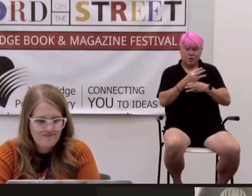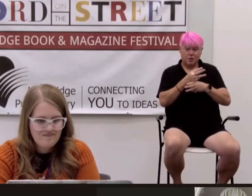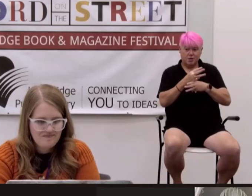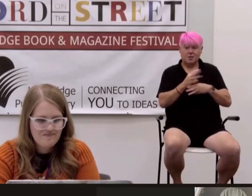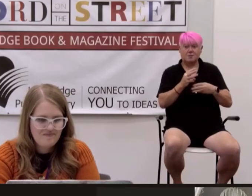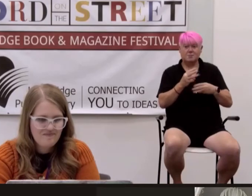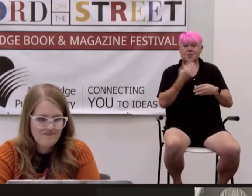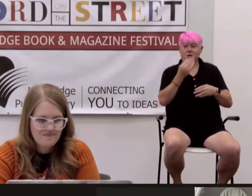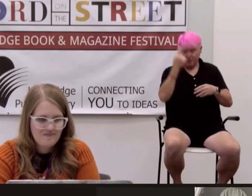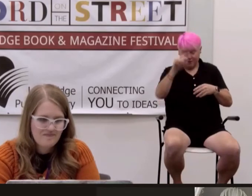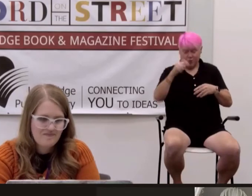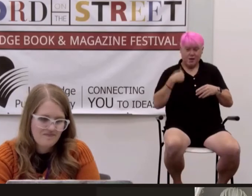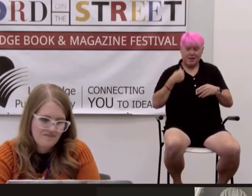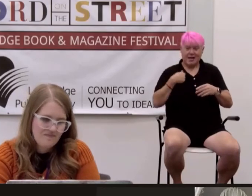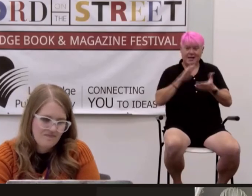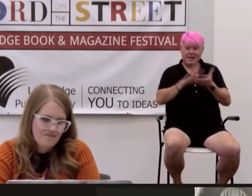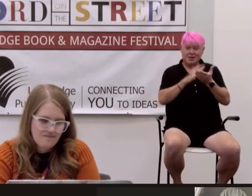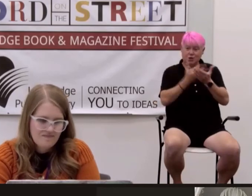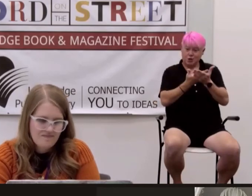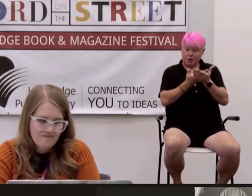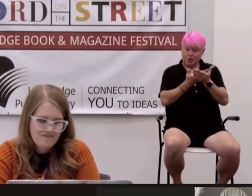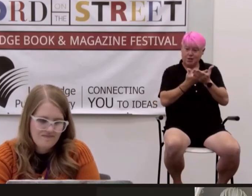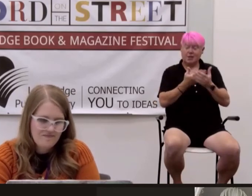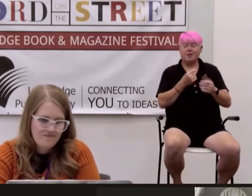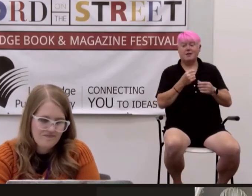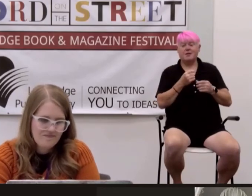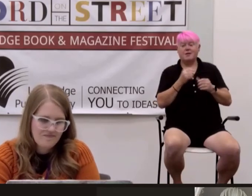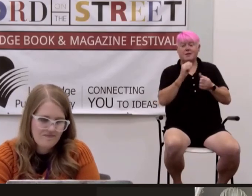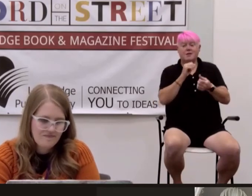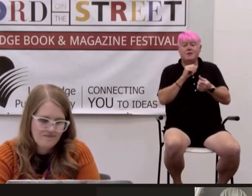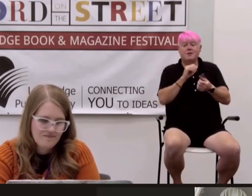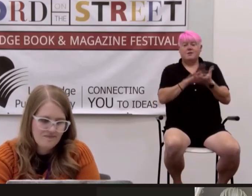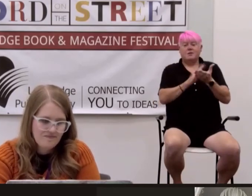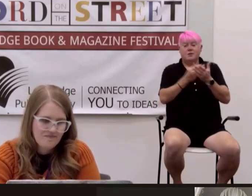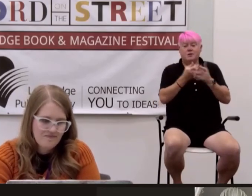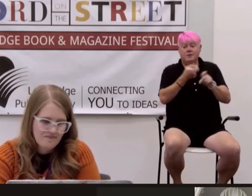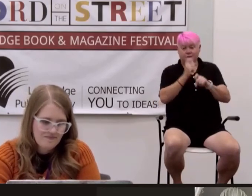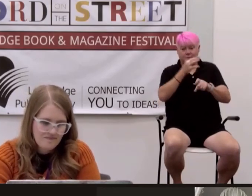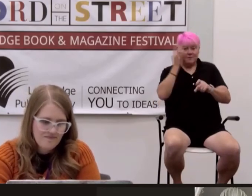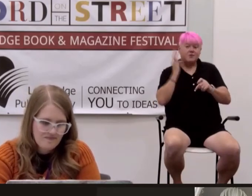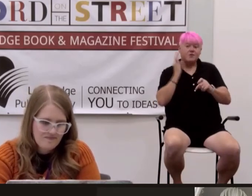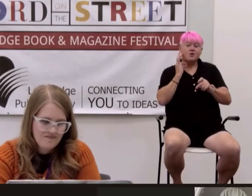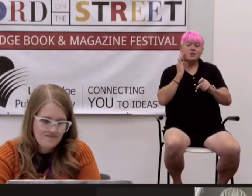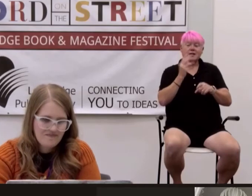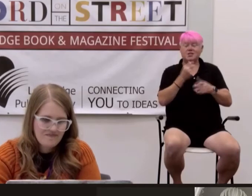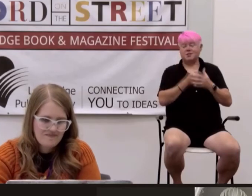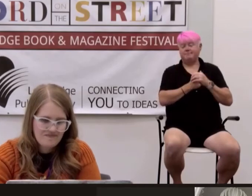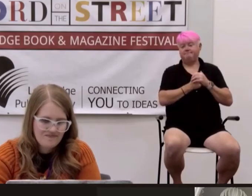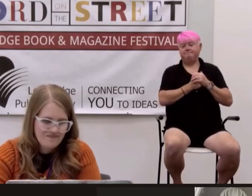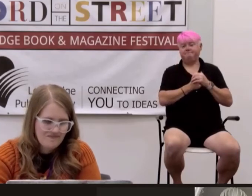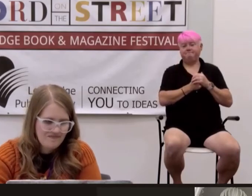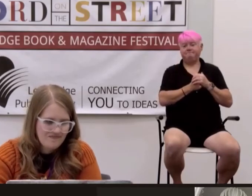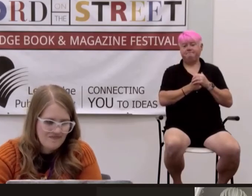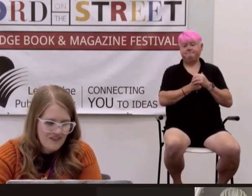because they're cooking from their First Nations roots, and it's really exciting.